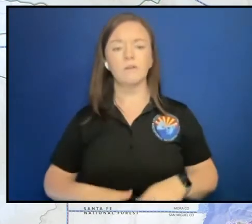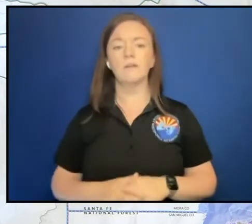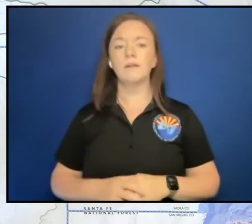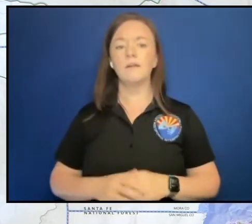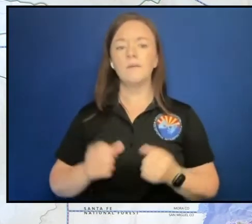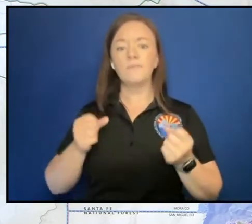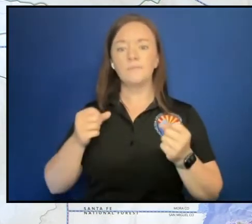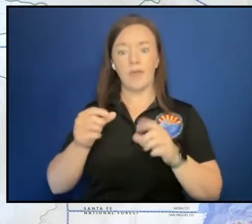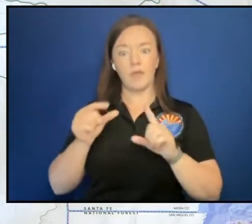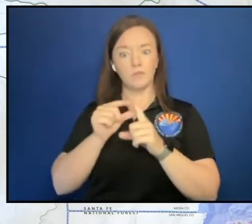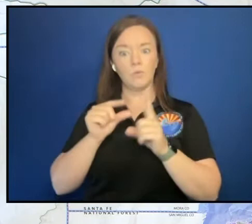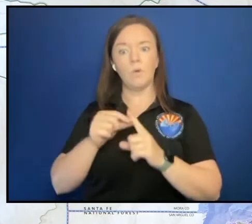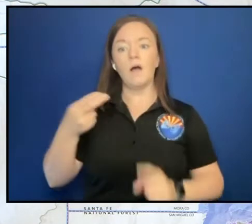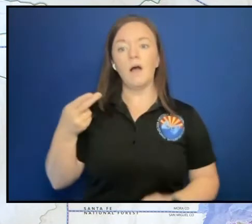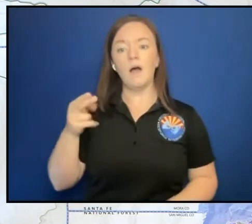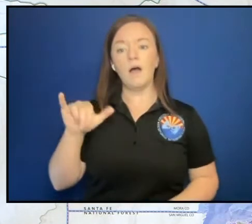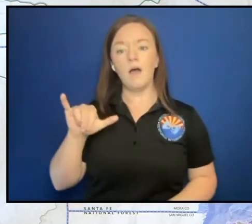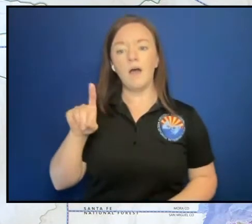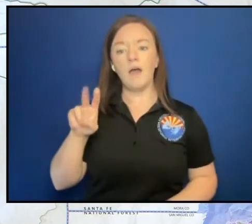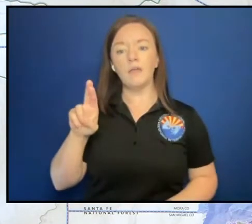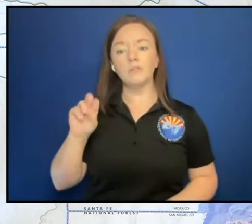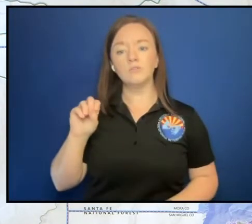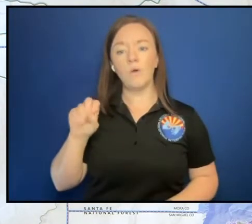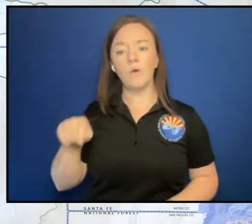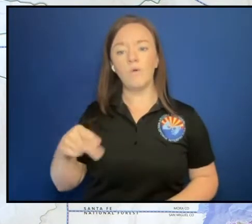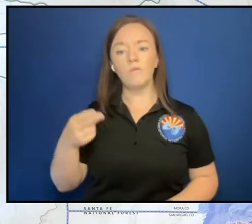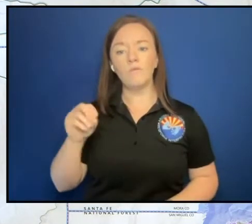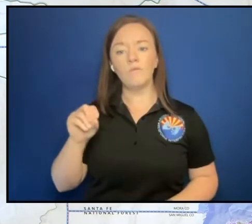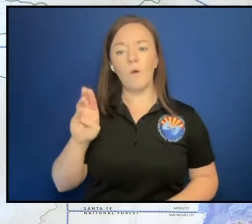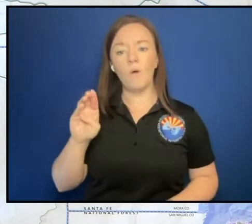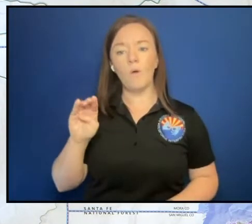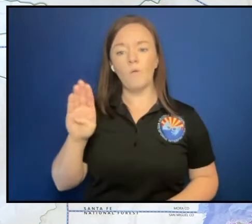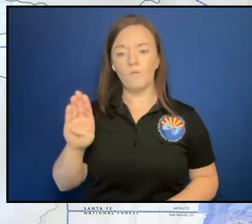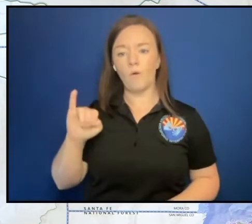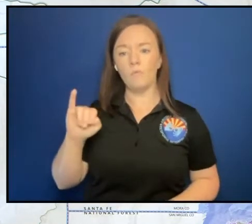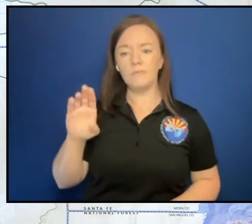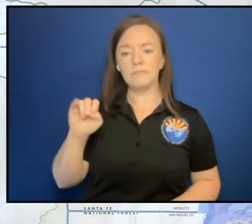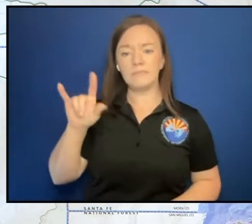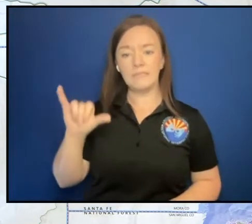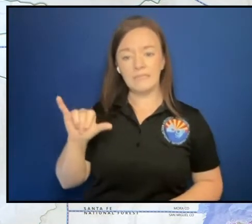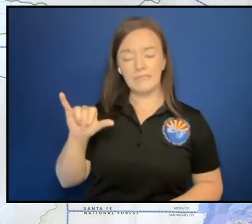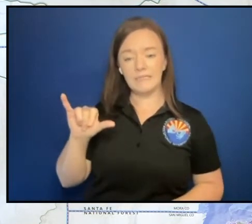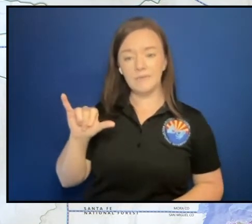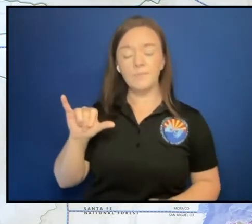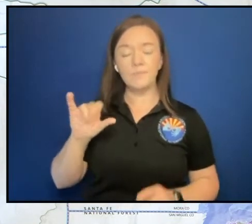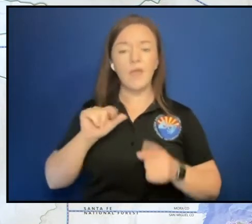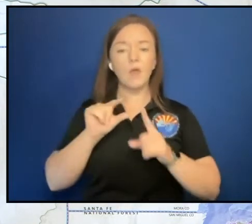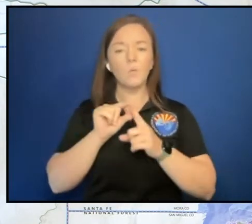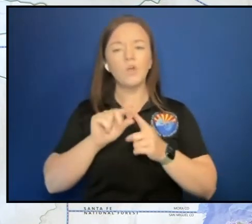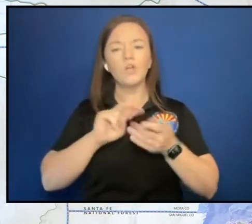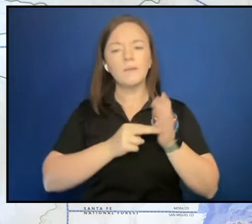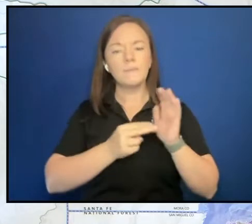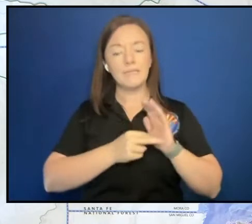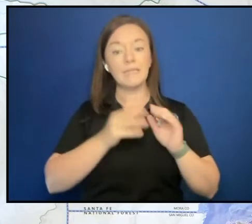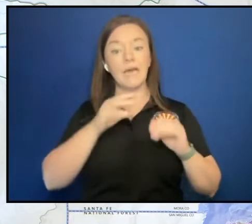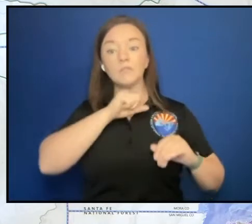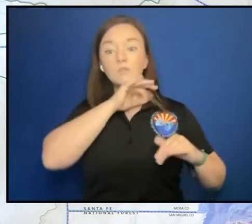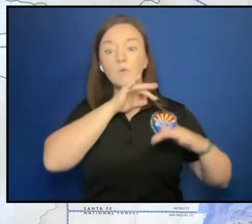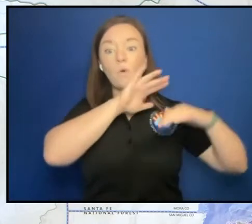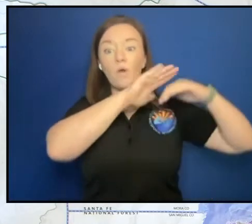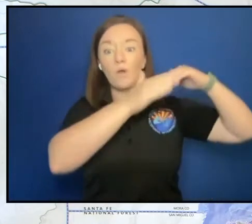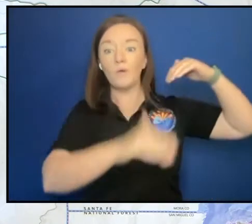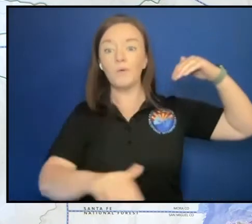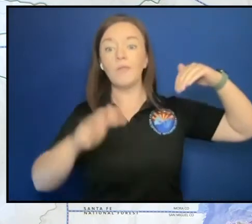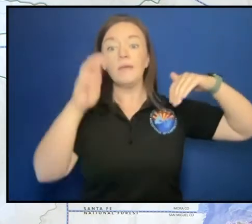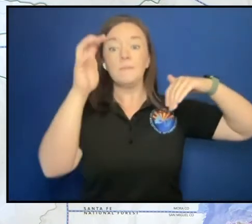hydrophobicity. So it just means the amount of the resistance to take on water that the soil now has